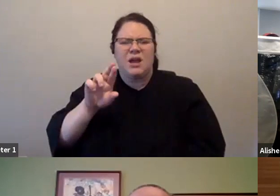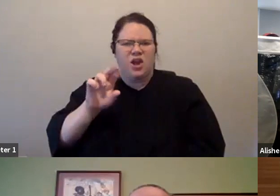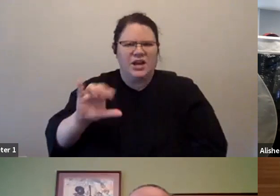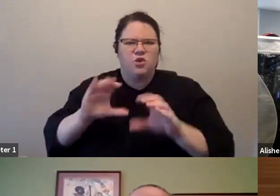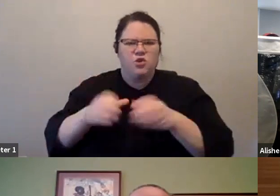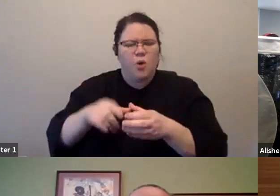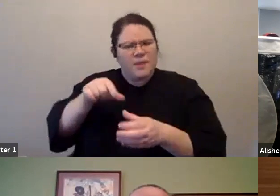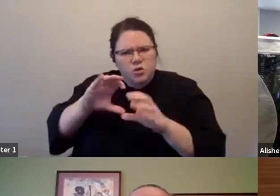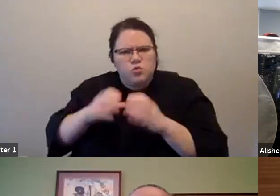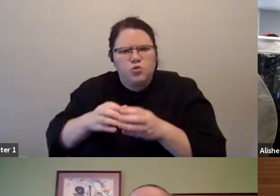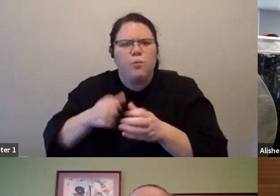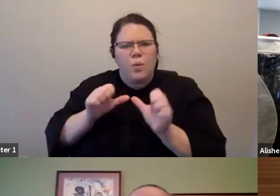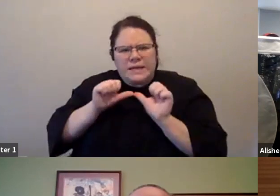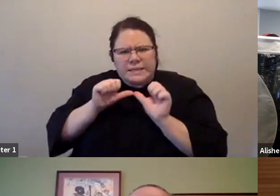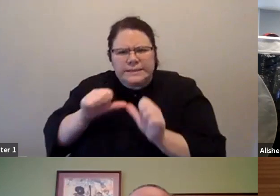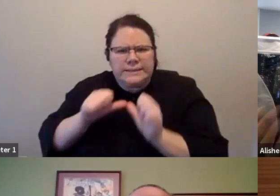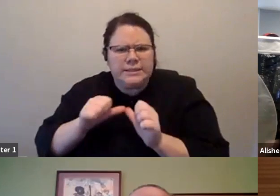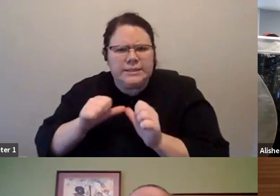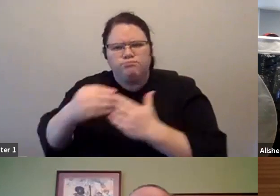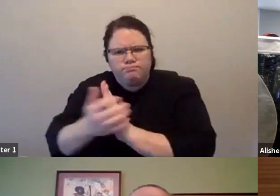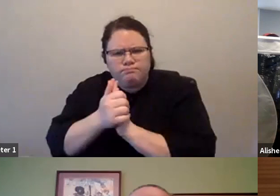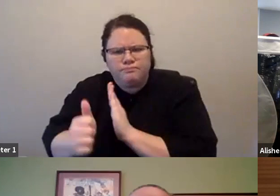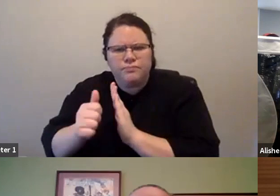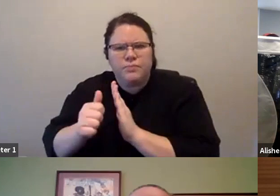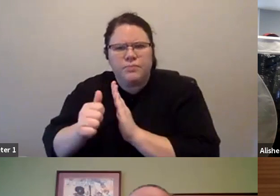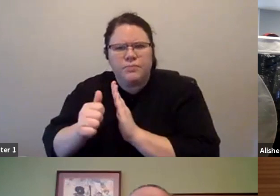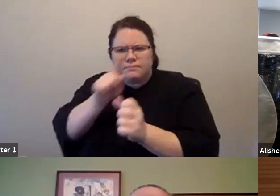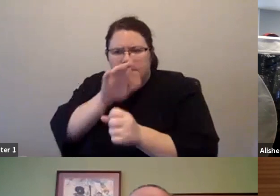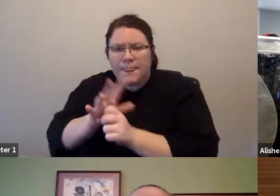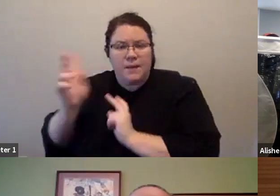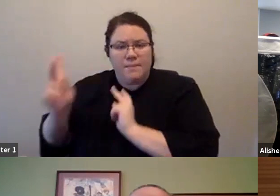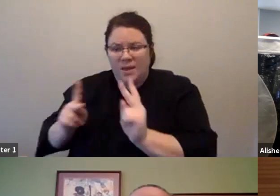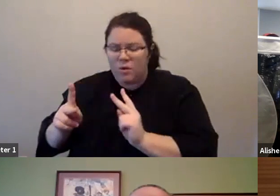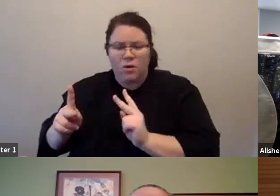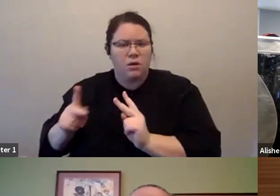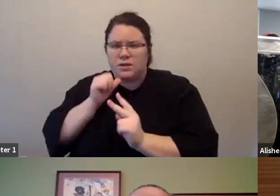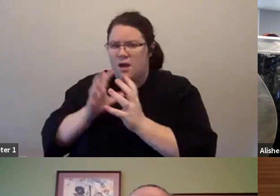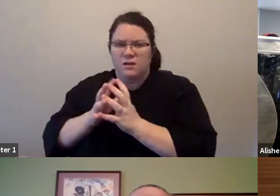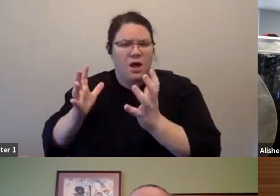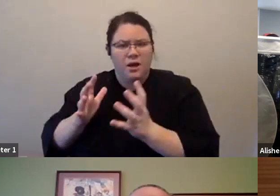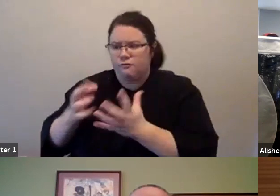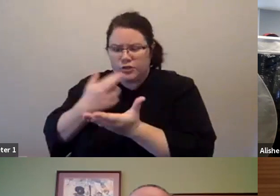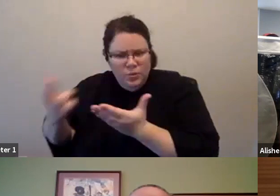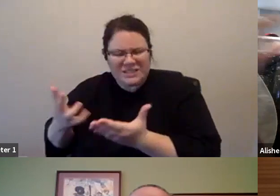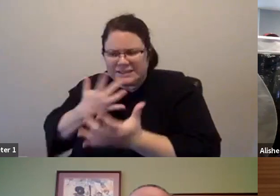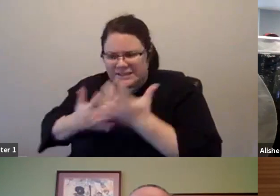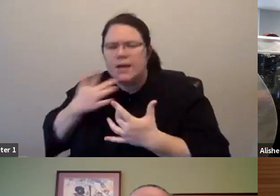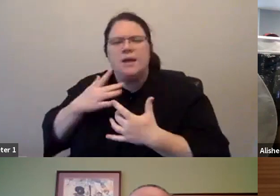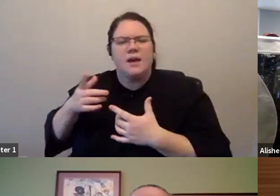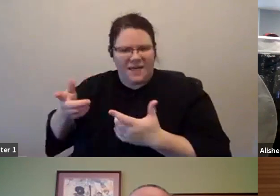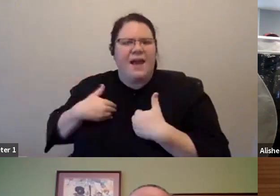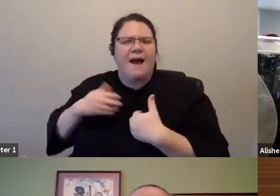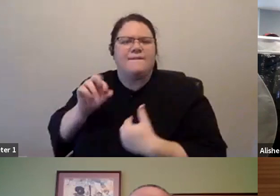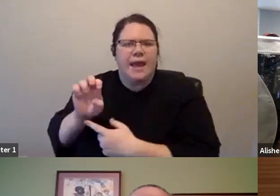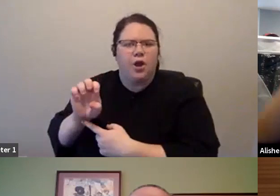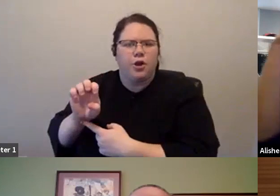at furthering leadership and commitment to ensuring that underserved population has access to care. Because as Vincent mentioned, there are